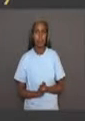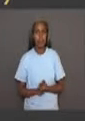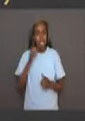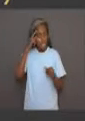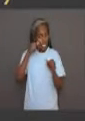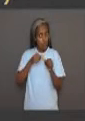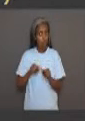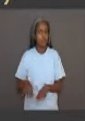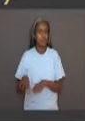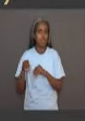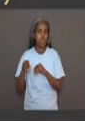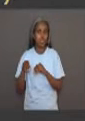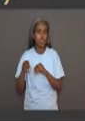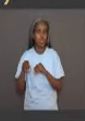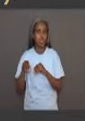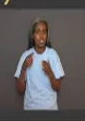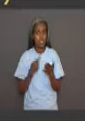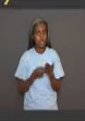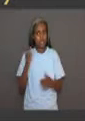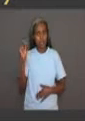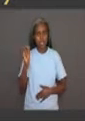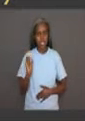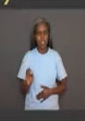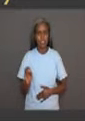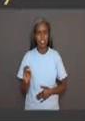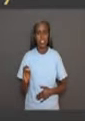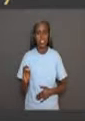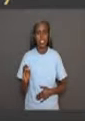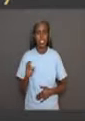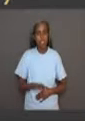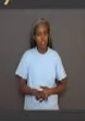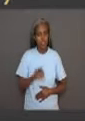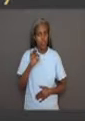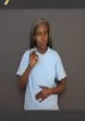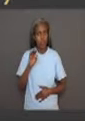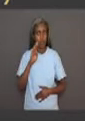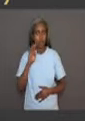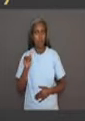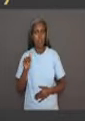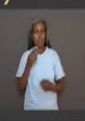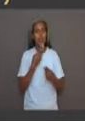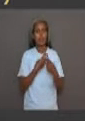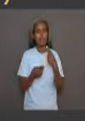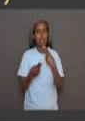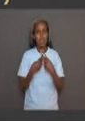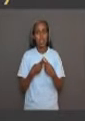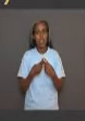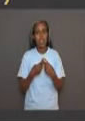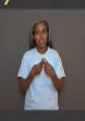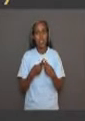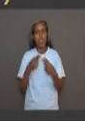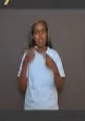Recall, students, that a percentage is found by multiplying